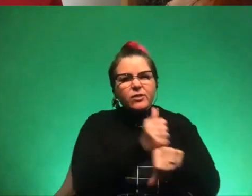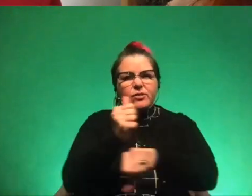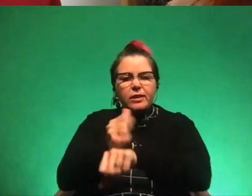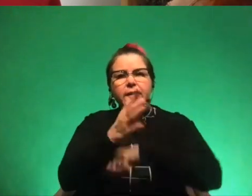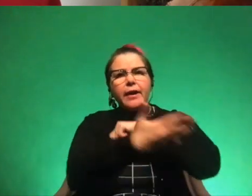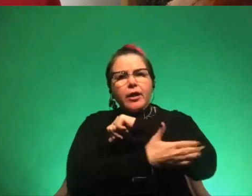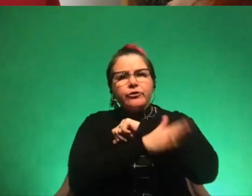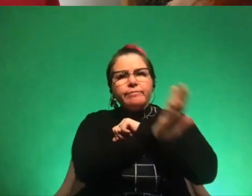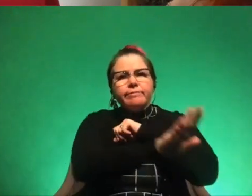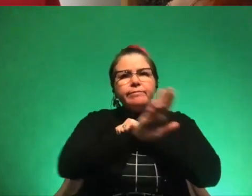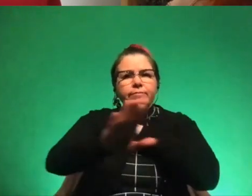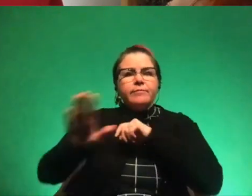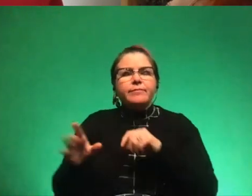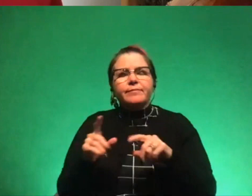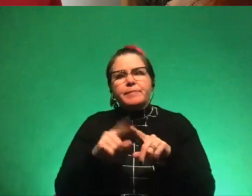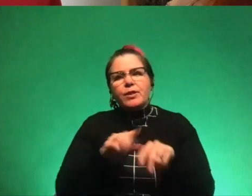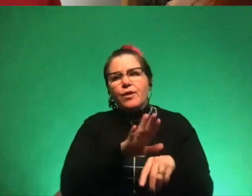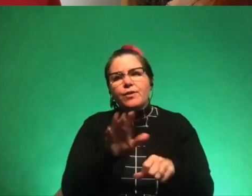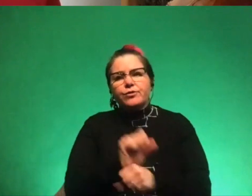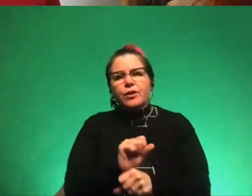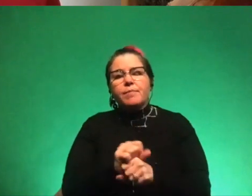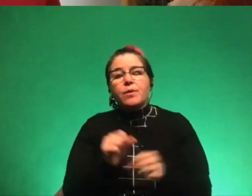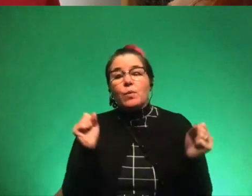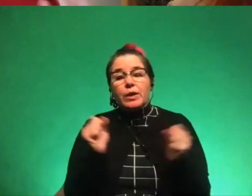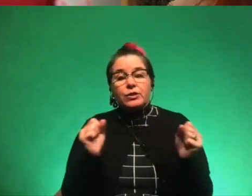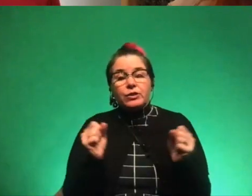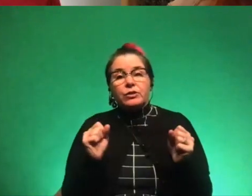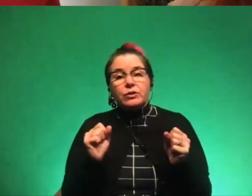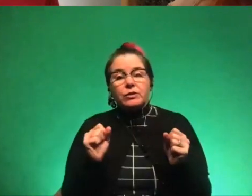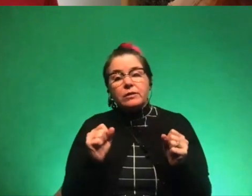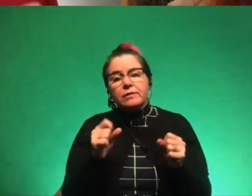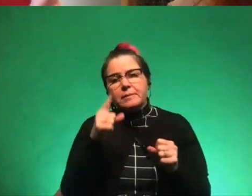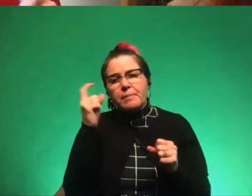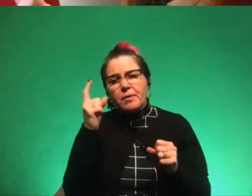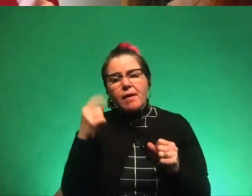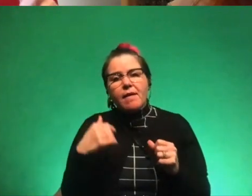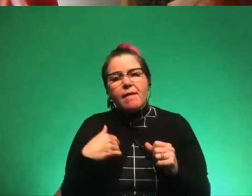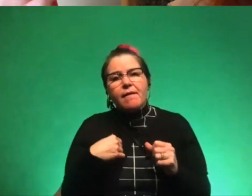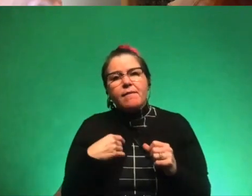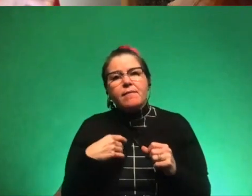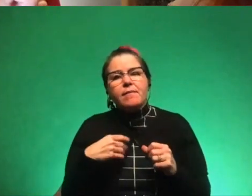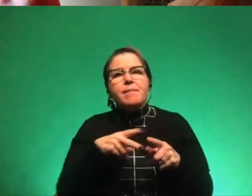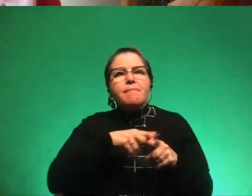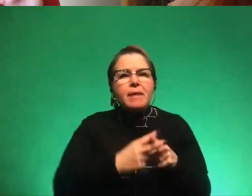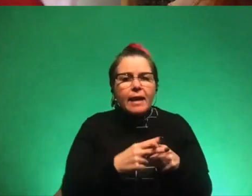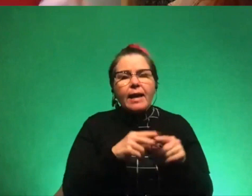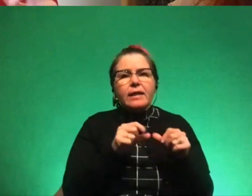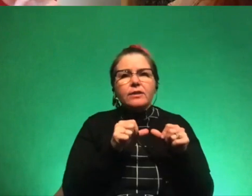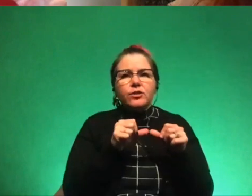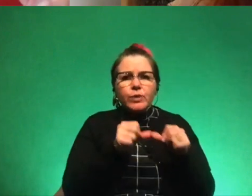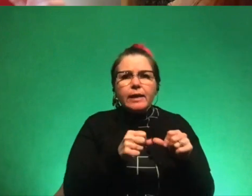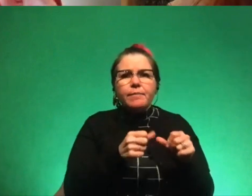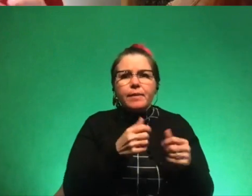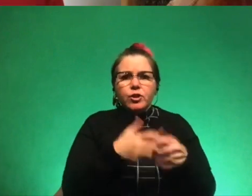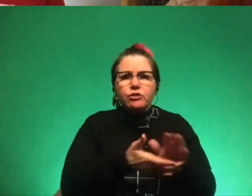depending on what they're doing. But definitely over winter, you know, you've got, and over summer as well, you have like mechanics to keep all the machines